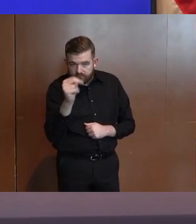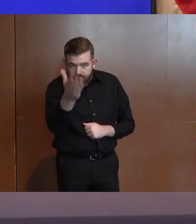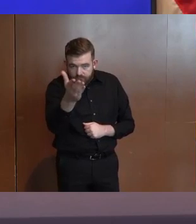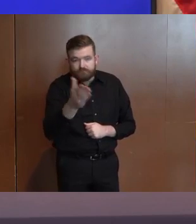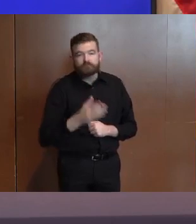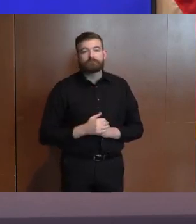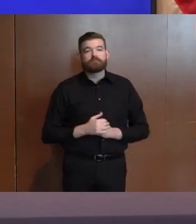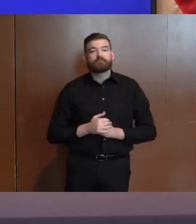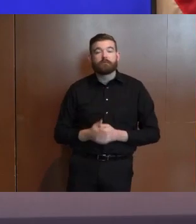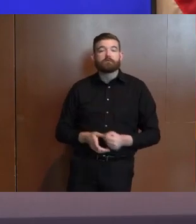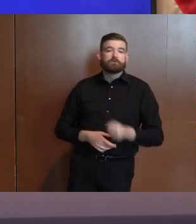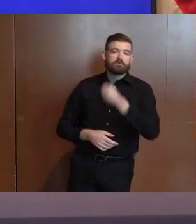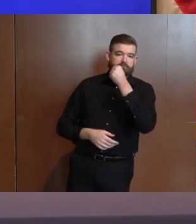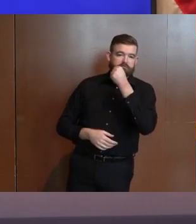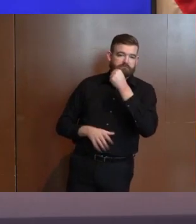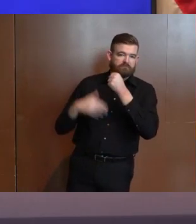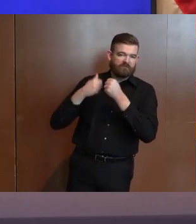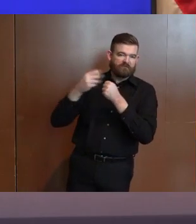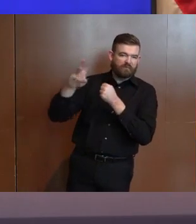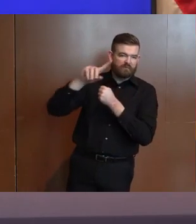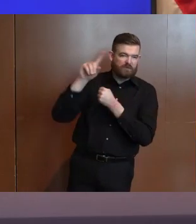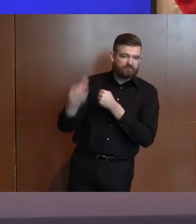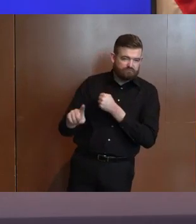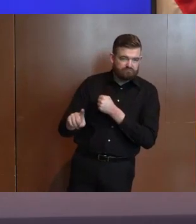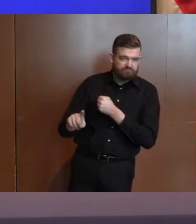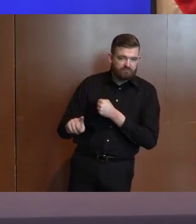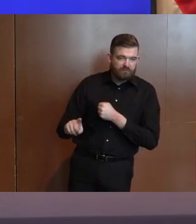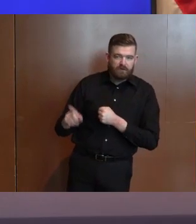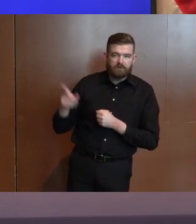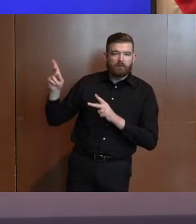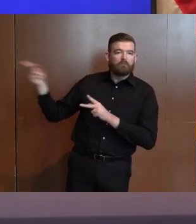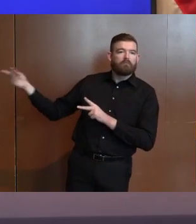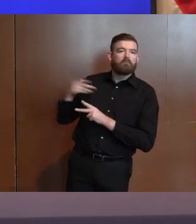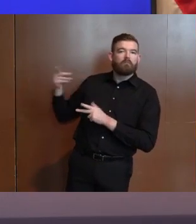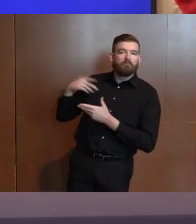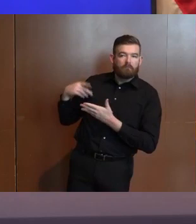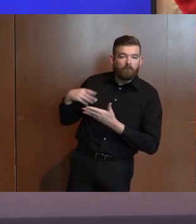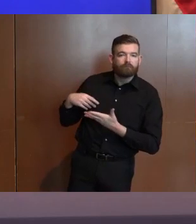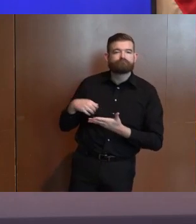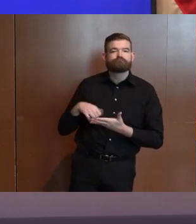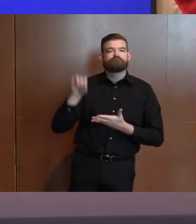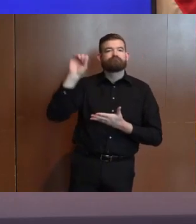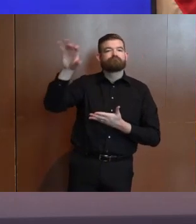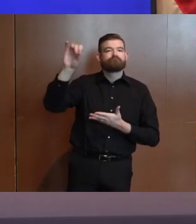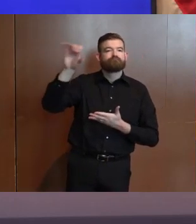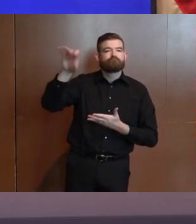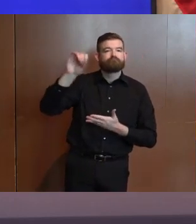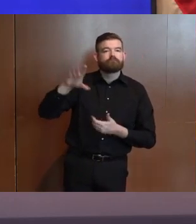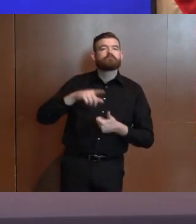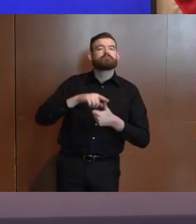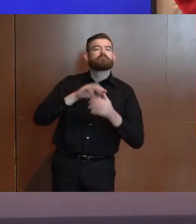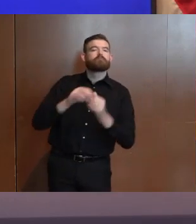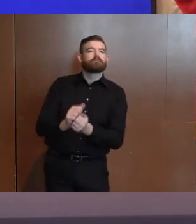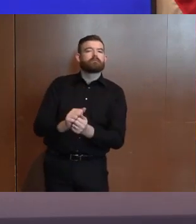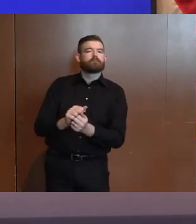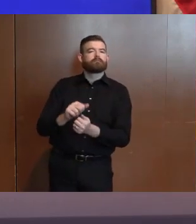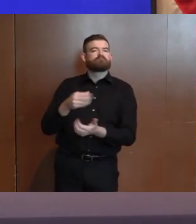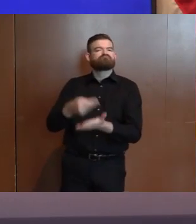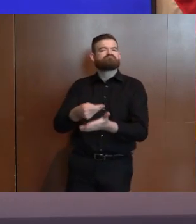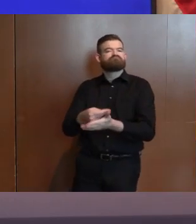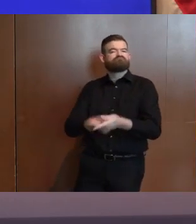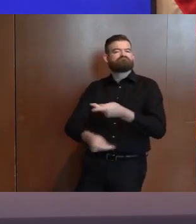few questions from various people. First off, on the budget matters, can you talk about,